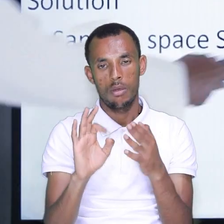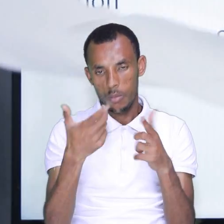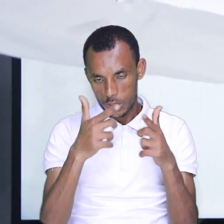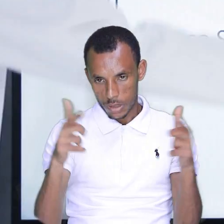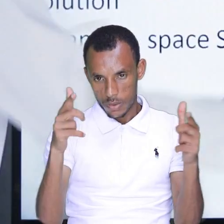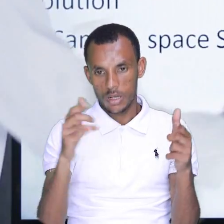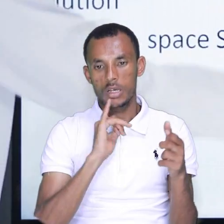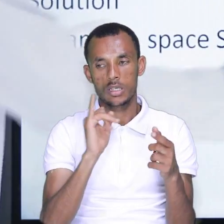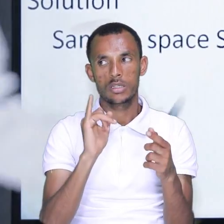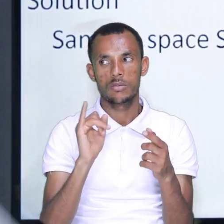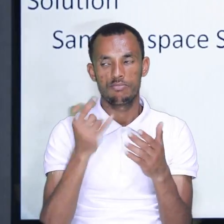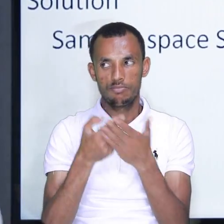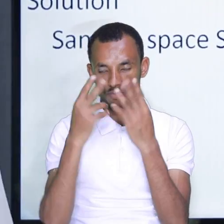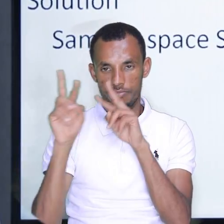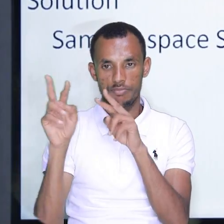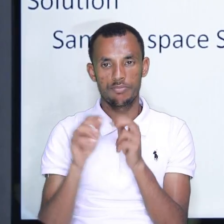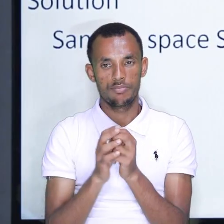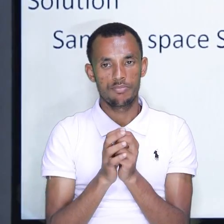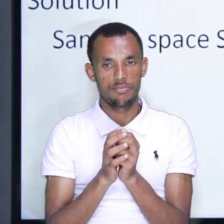possible outcome, it was this one.